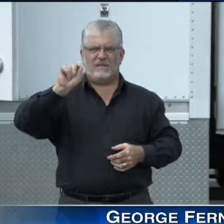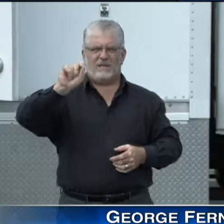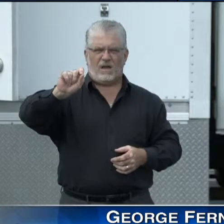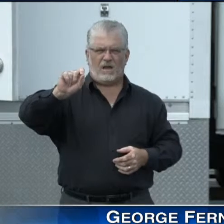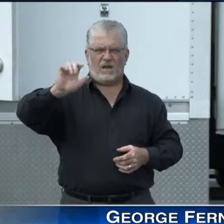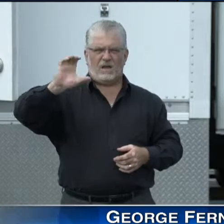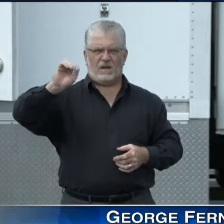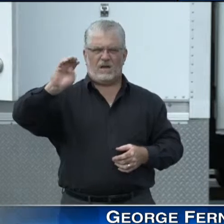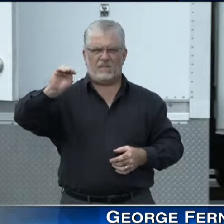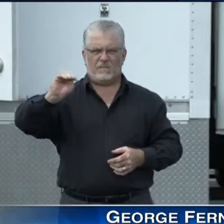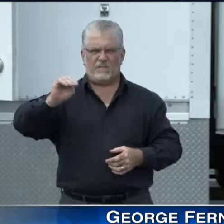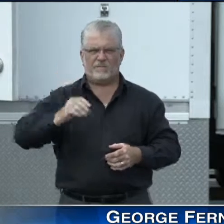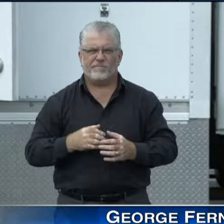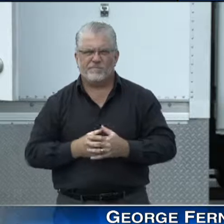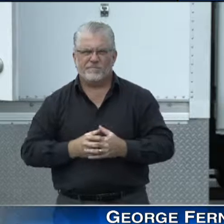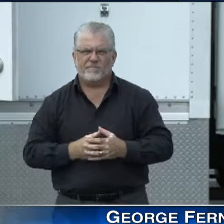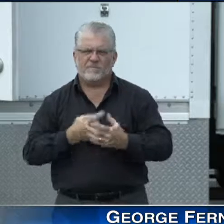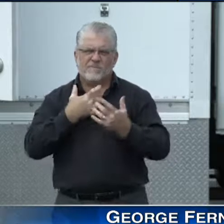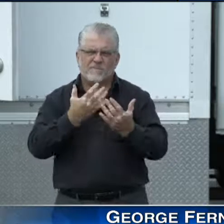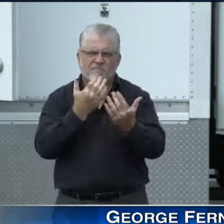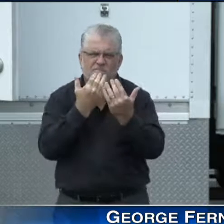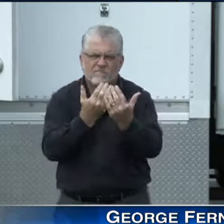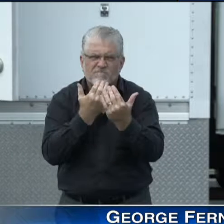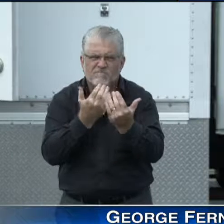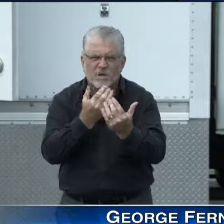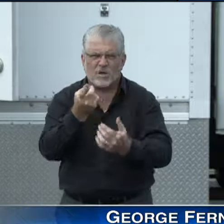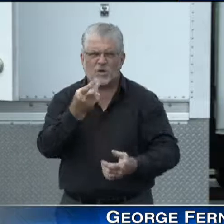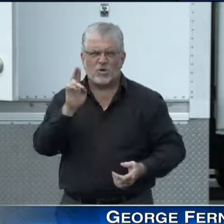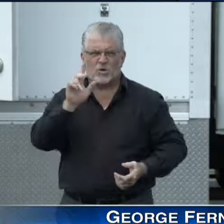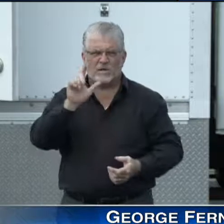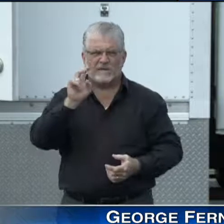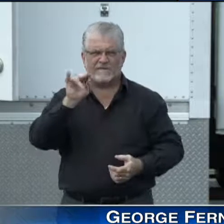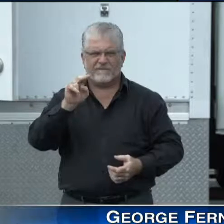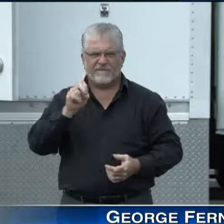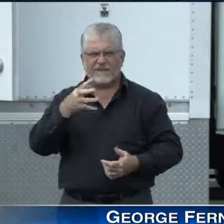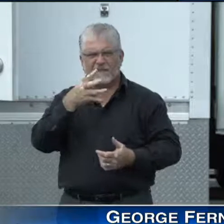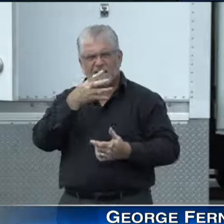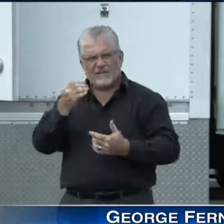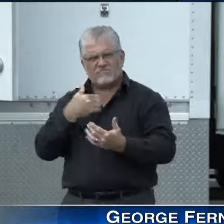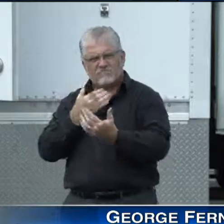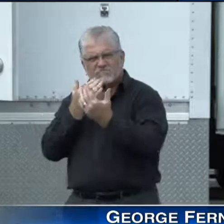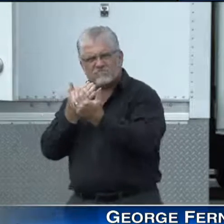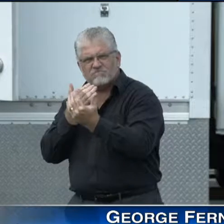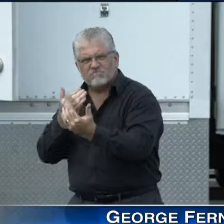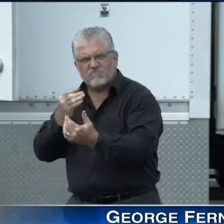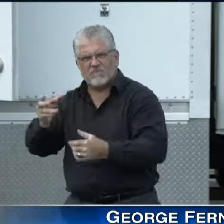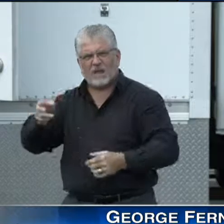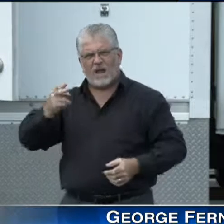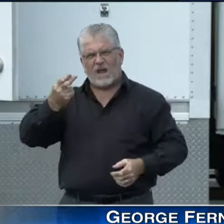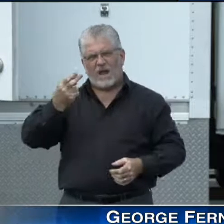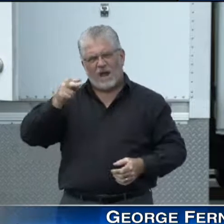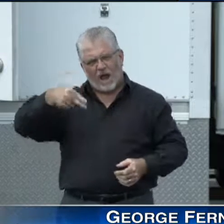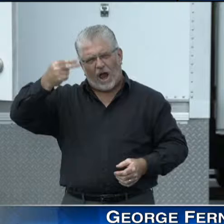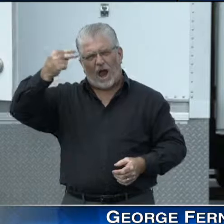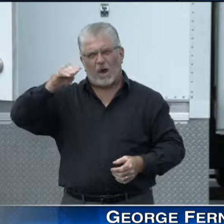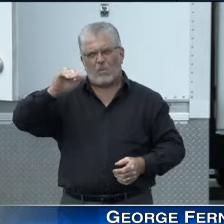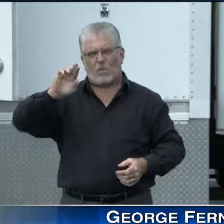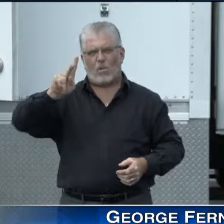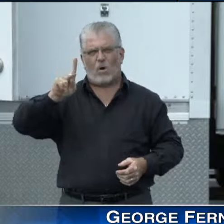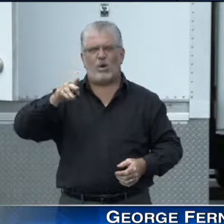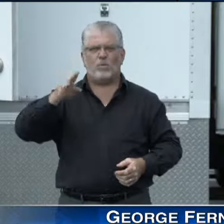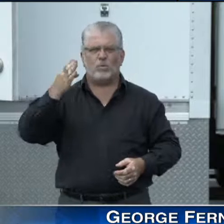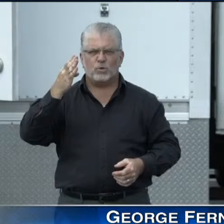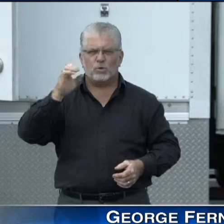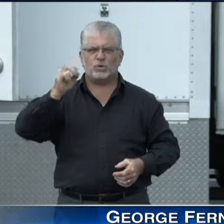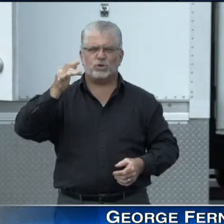at Highmark Blue Shield, and our new friends at the Independence Blue Cross Foundation for sharing in my vision for sharing and